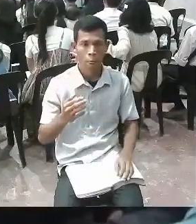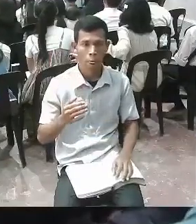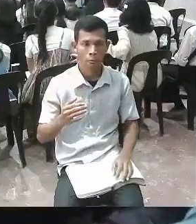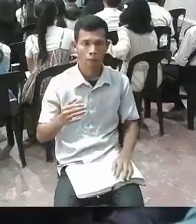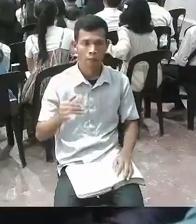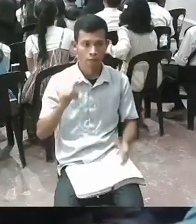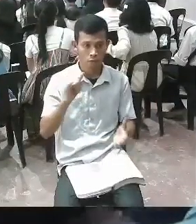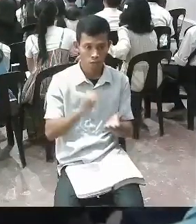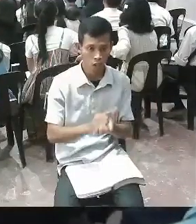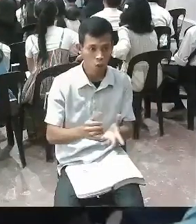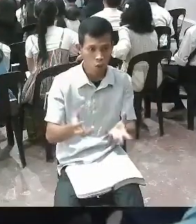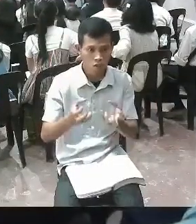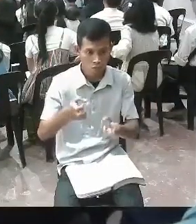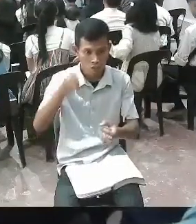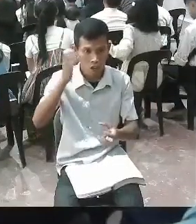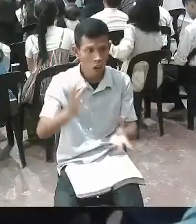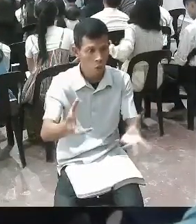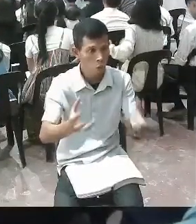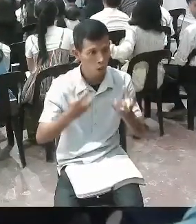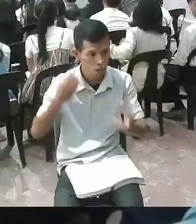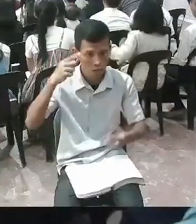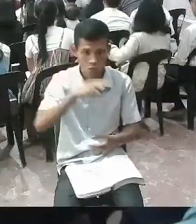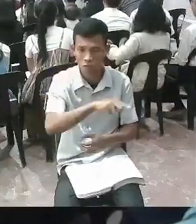that's what God will do for you.